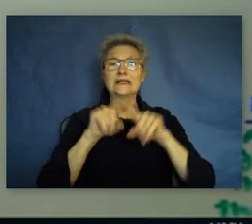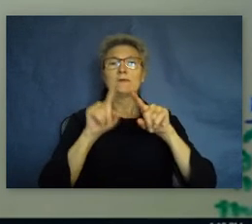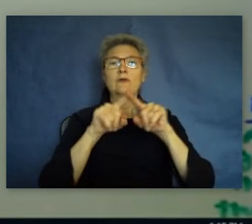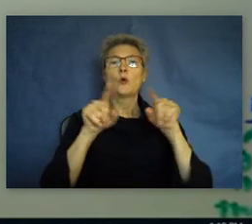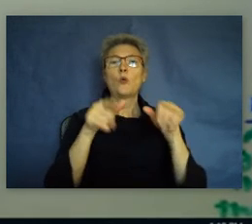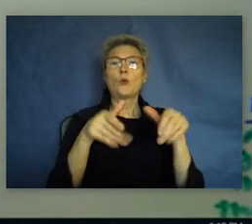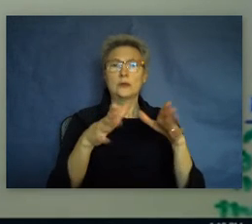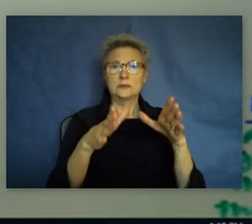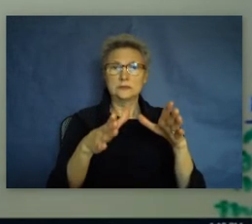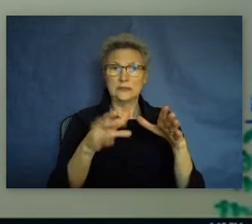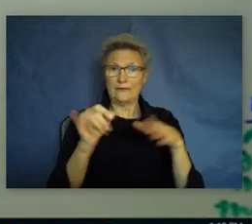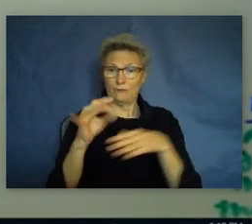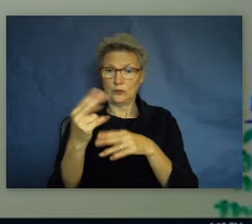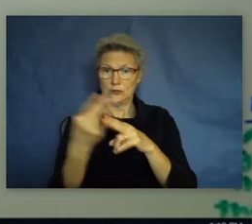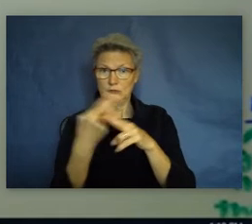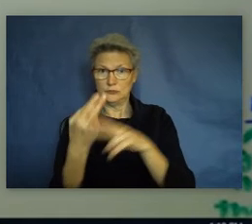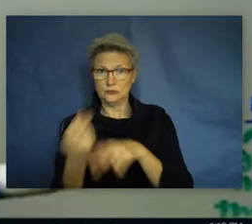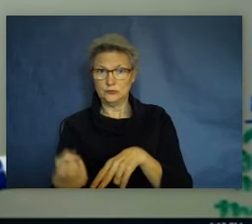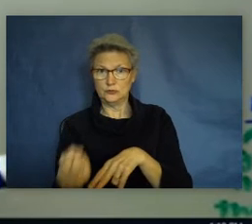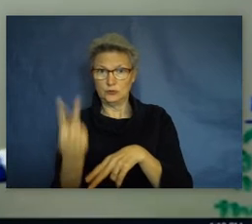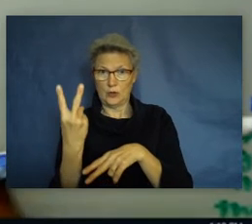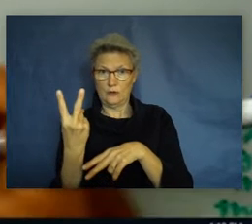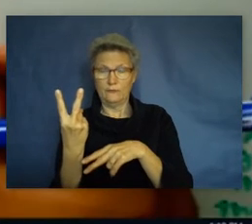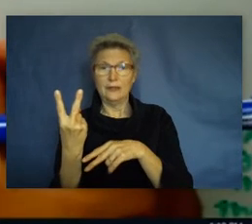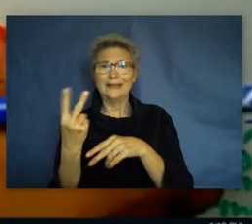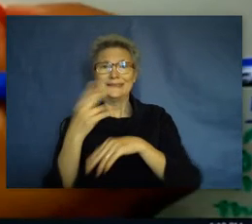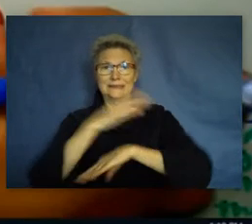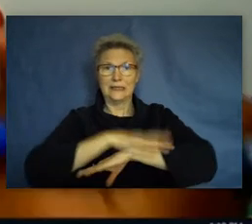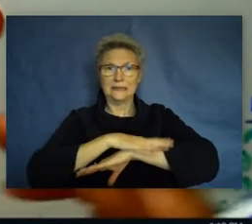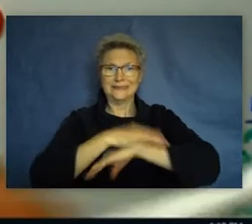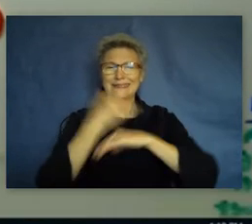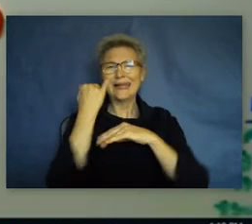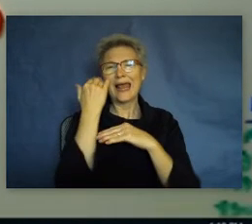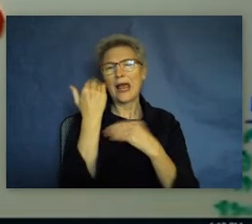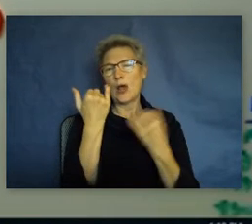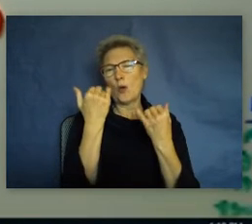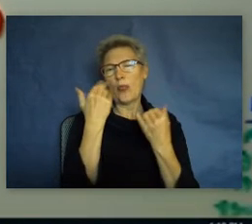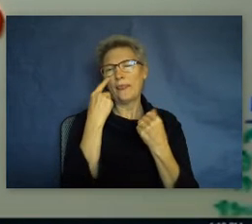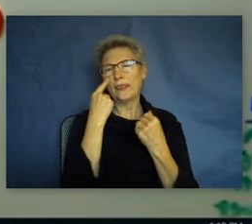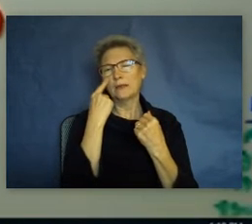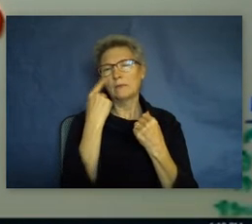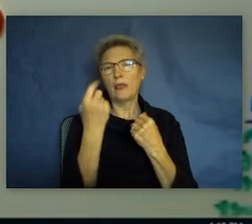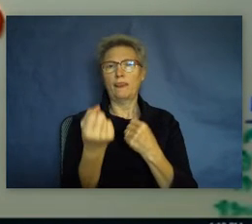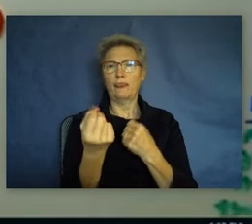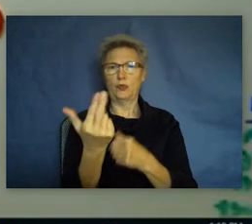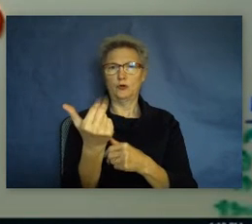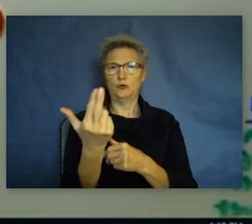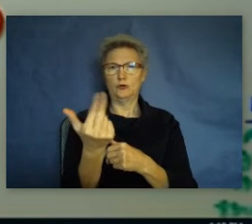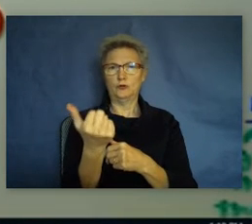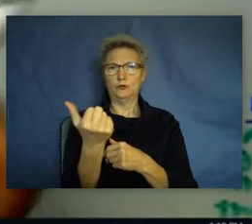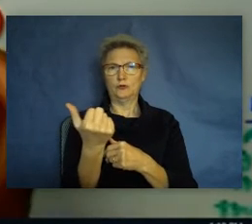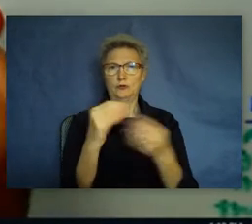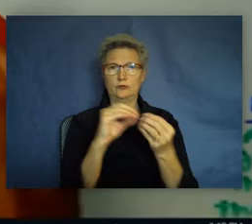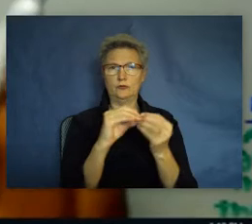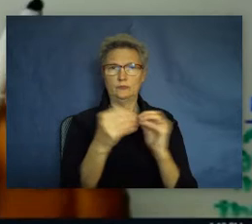if we used 12 desks. Now, I want us to think about 13.